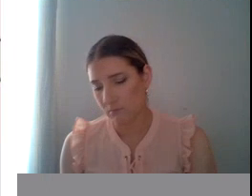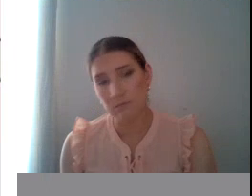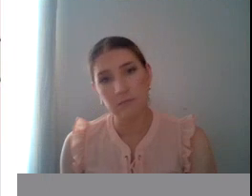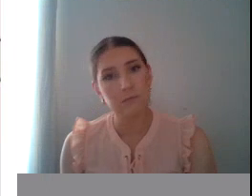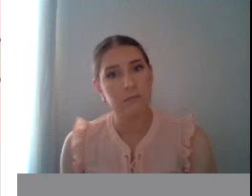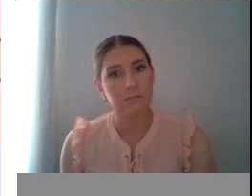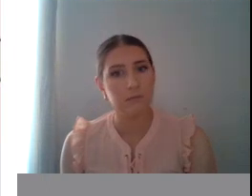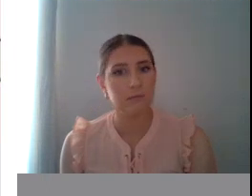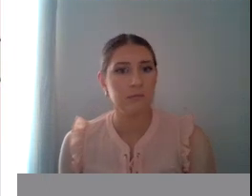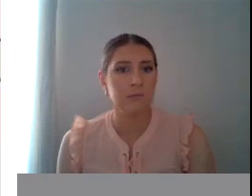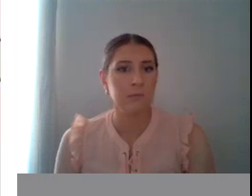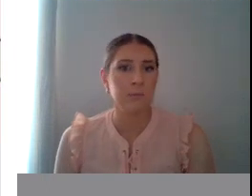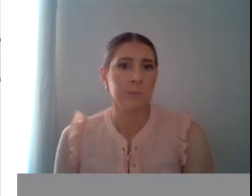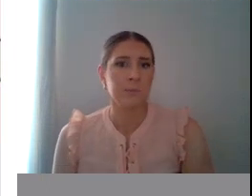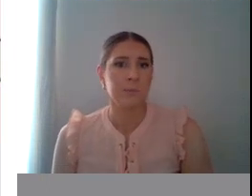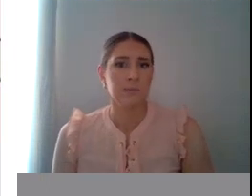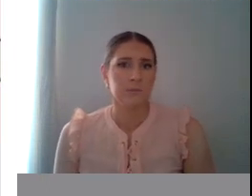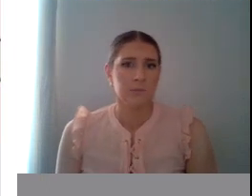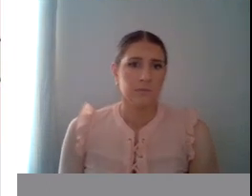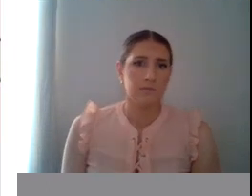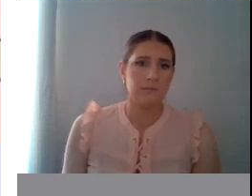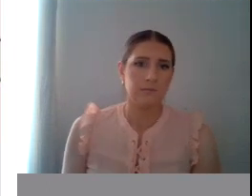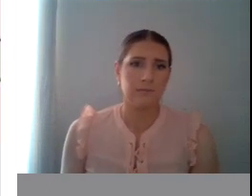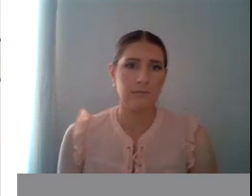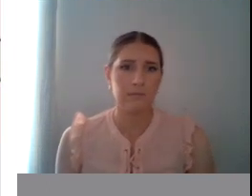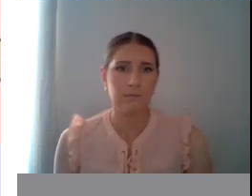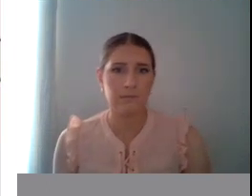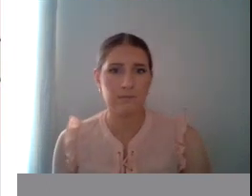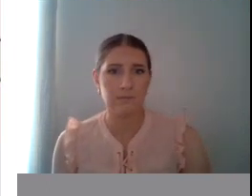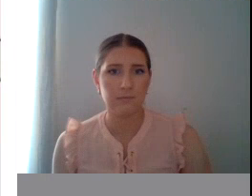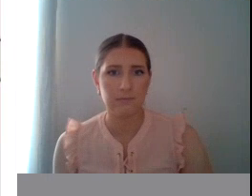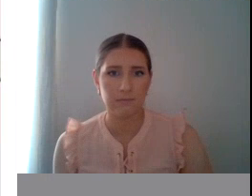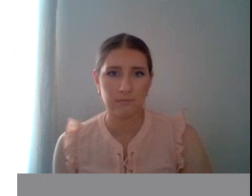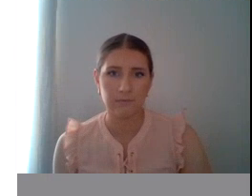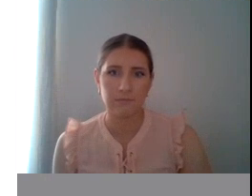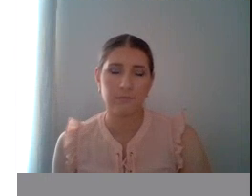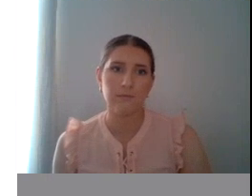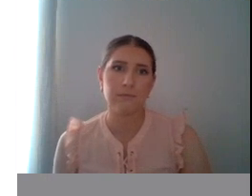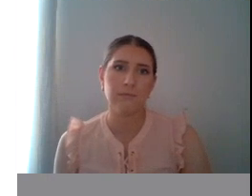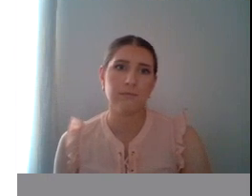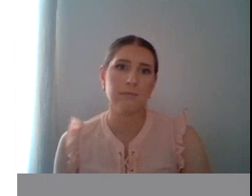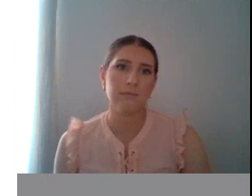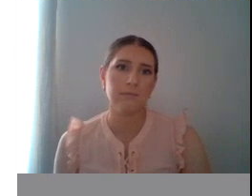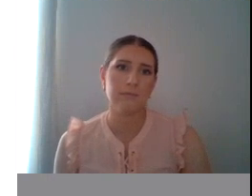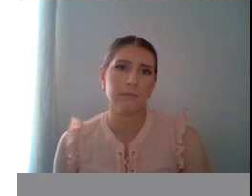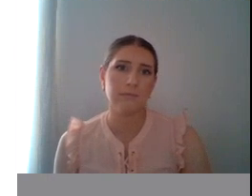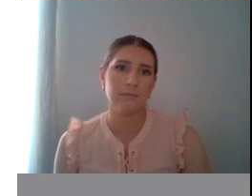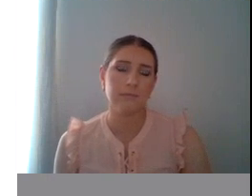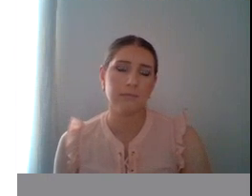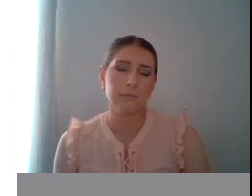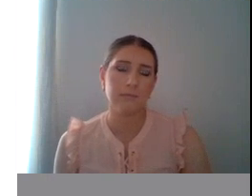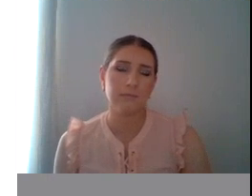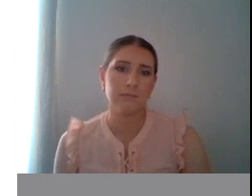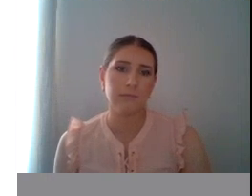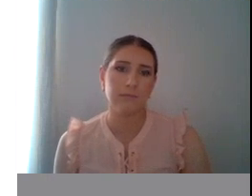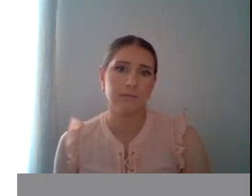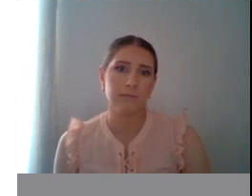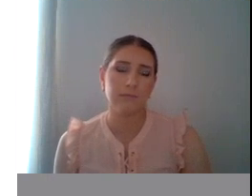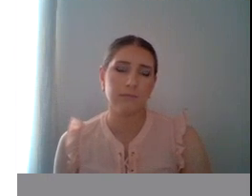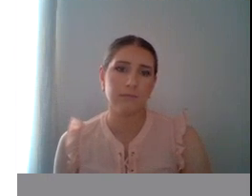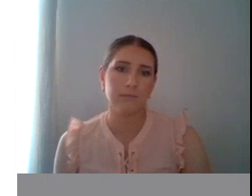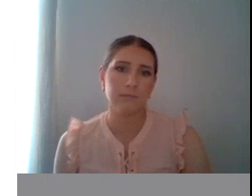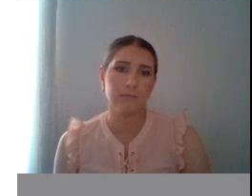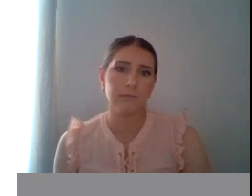individual behaviors in different studies. So what our aim was to kind of look